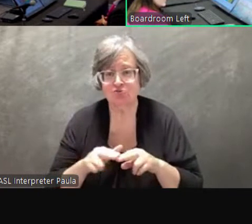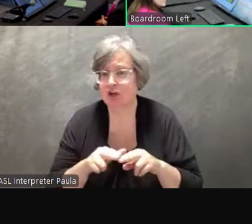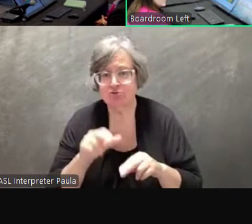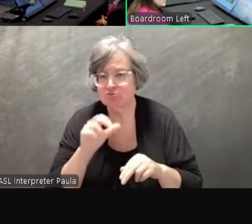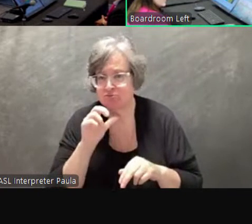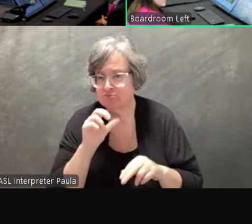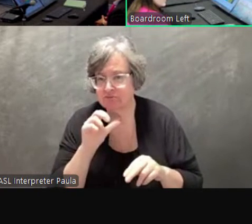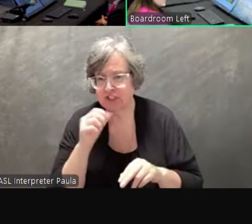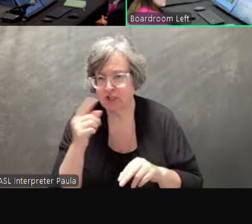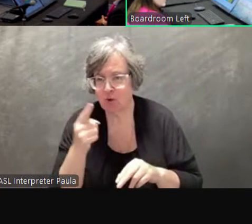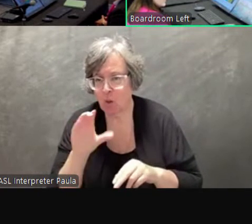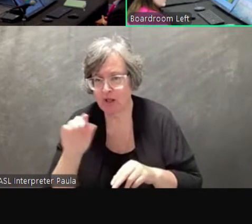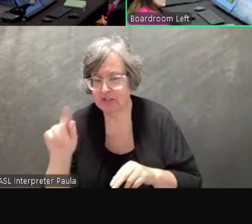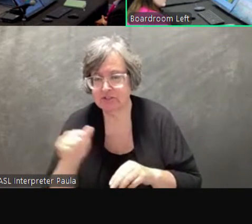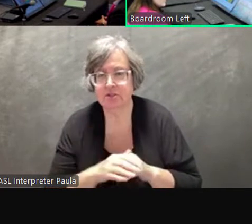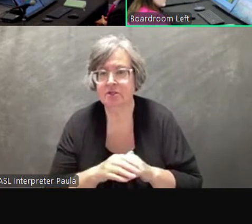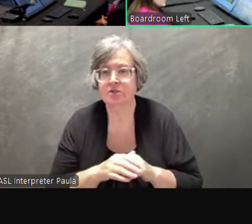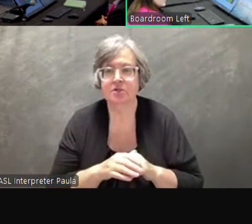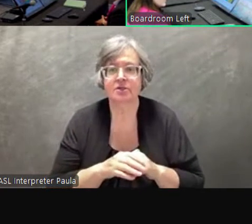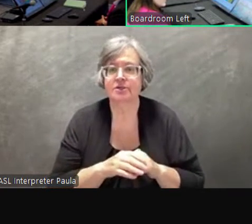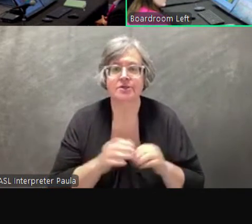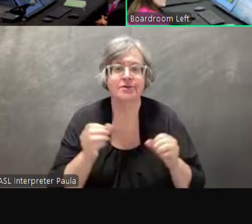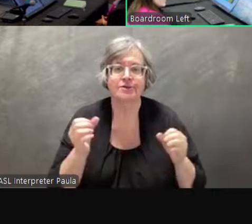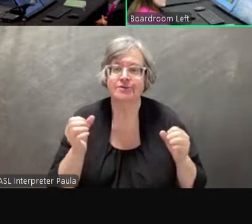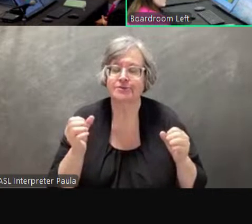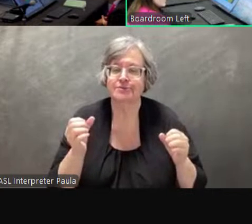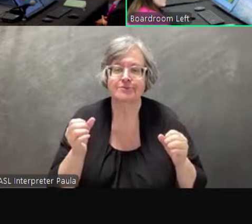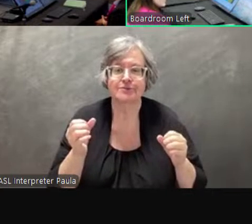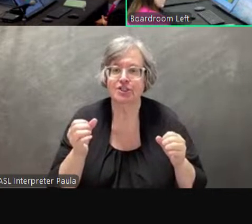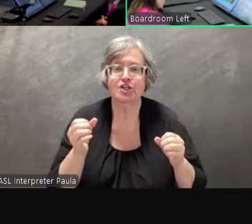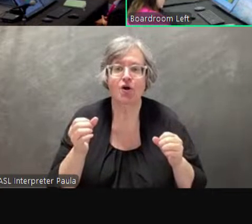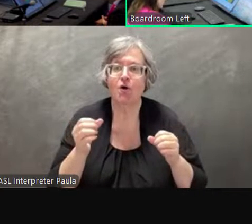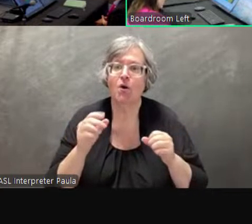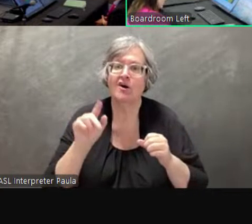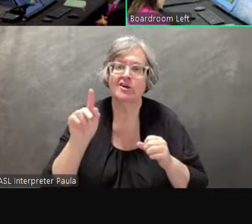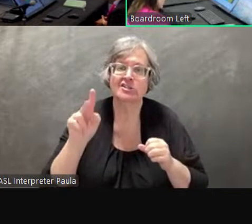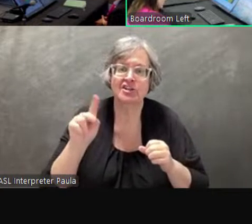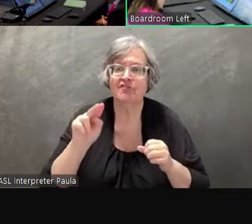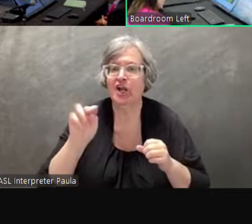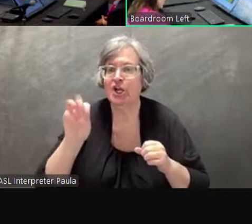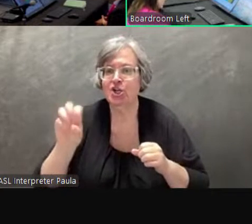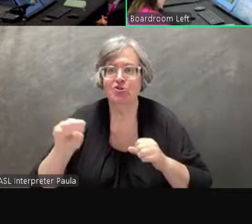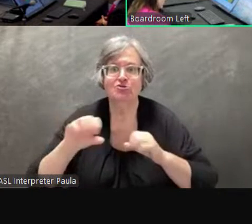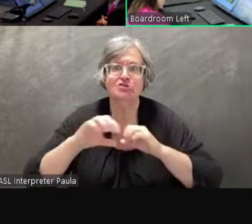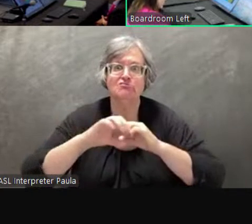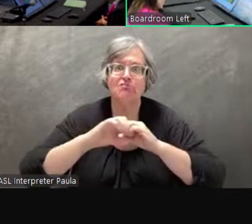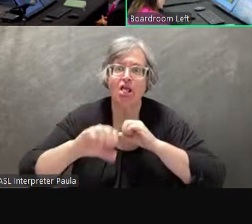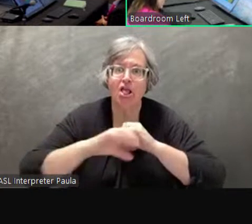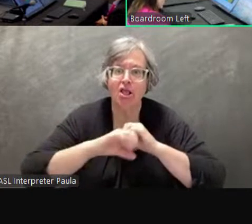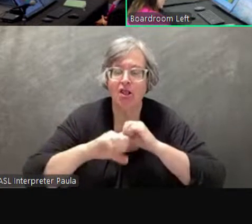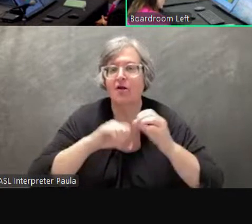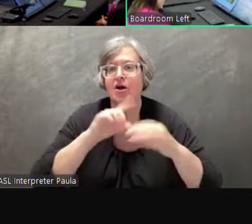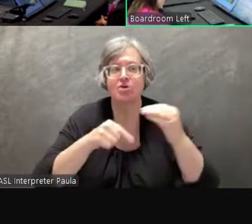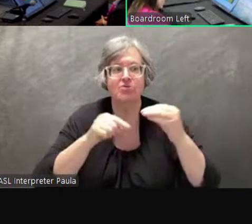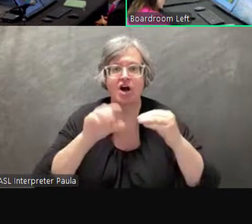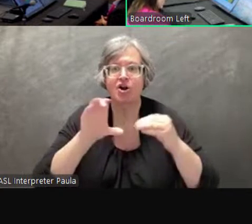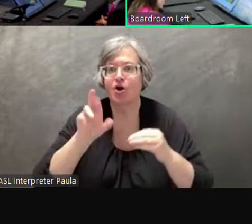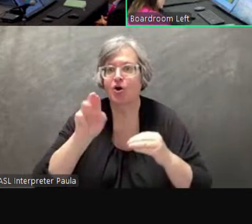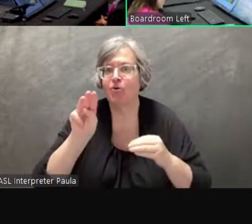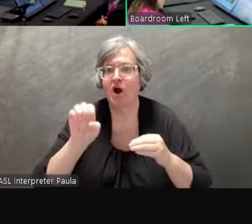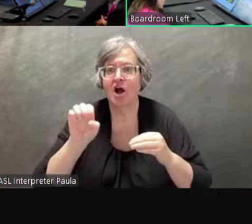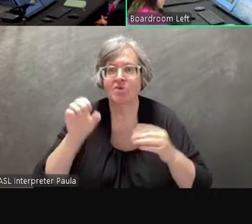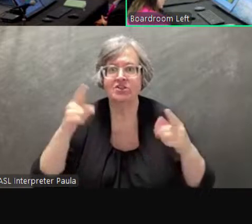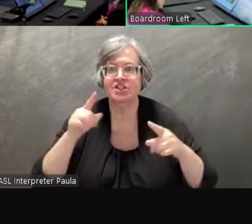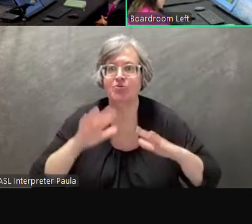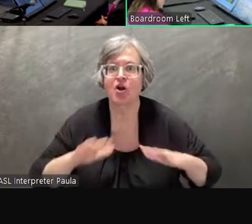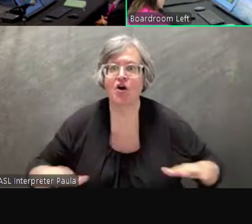The media is filled with stories of crime and other acts of violence that are occurring throughout the city that obviously are of